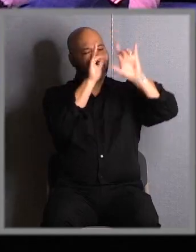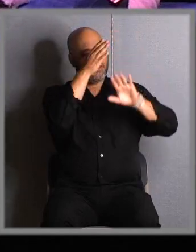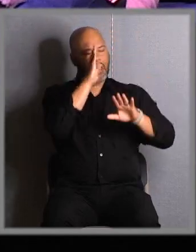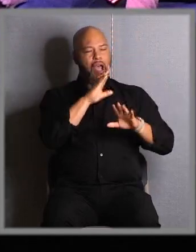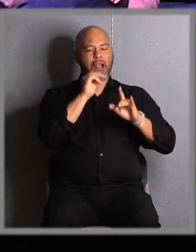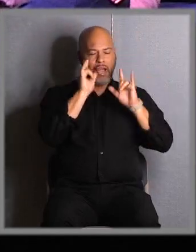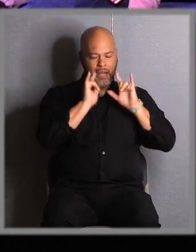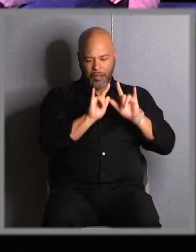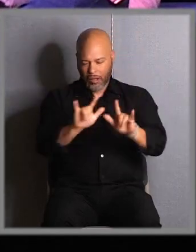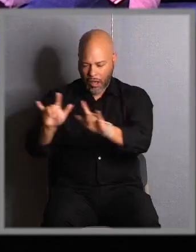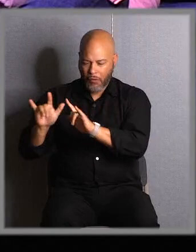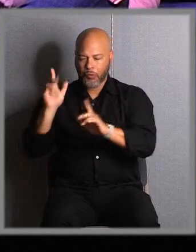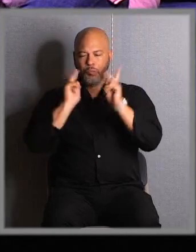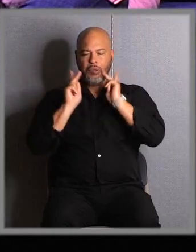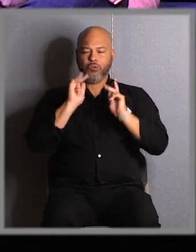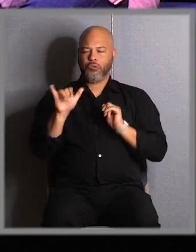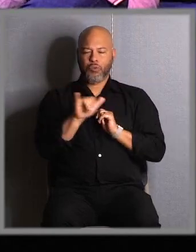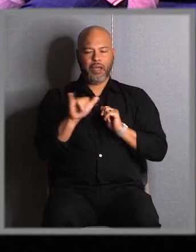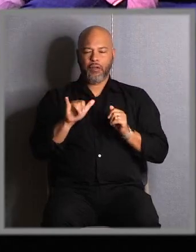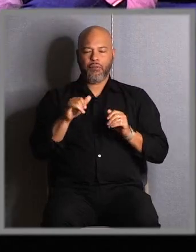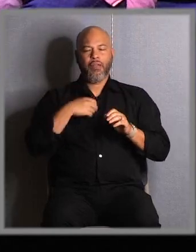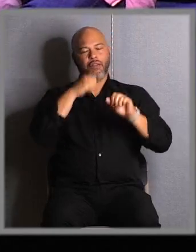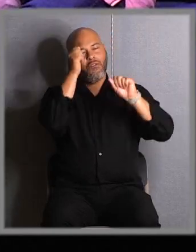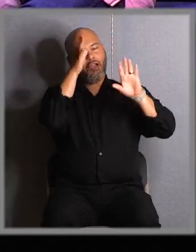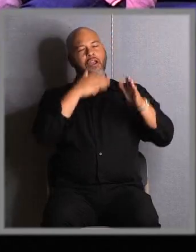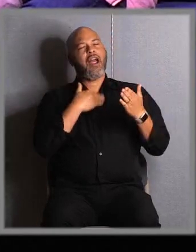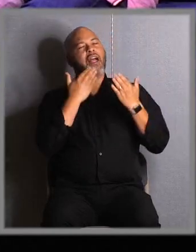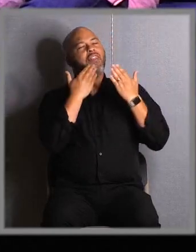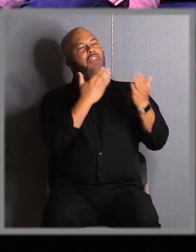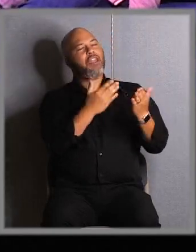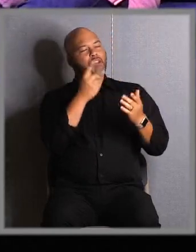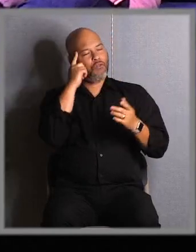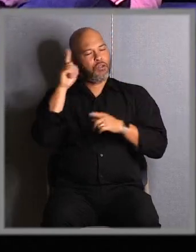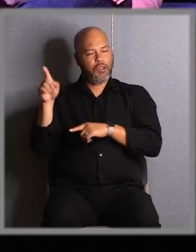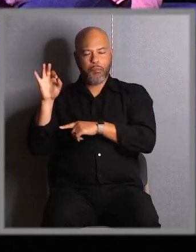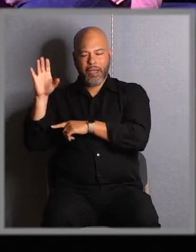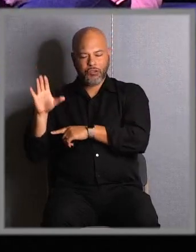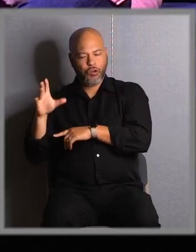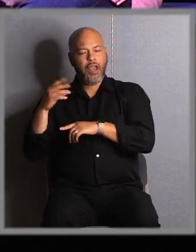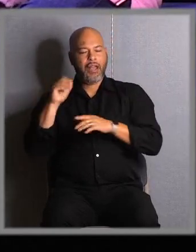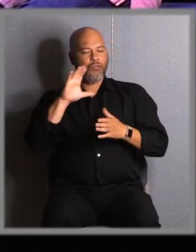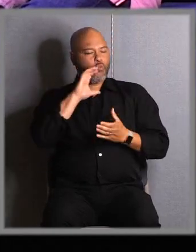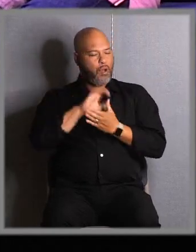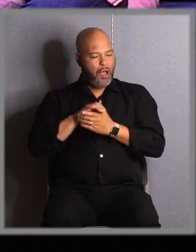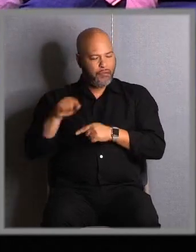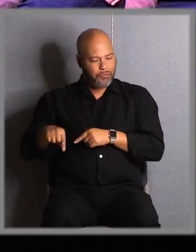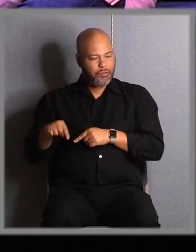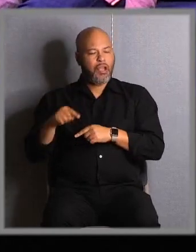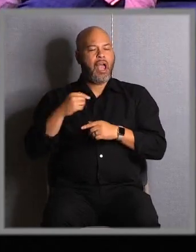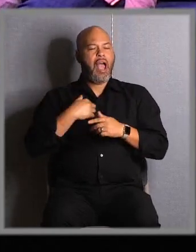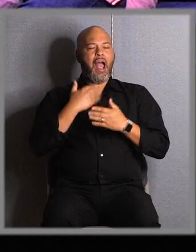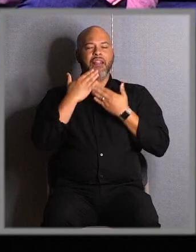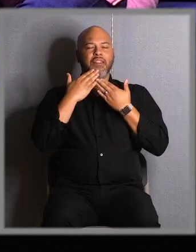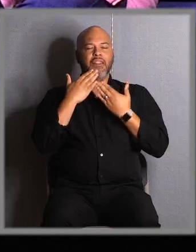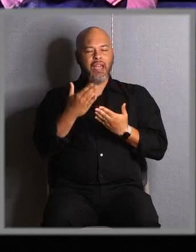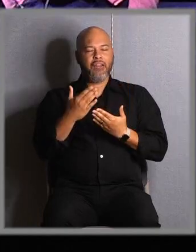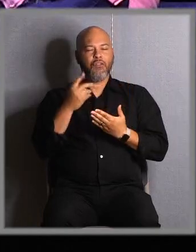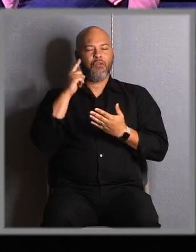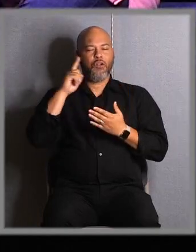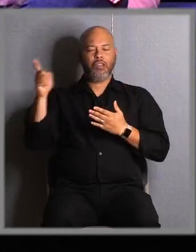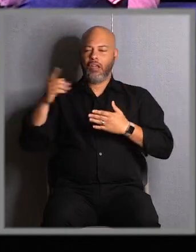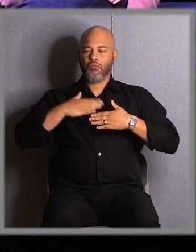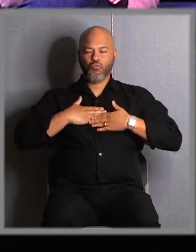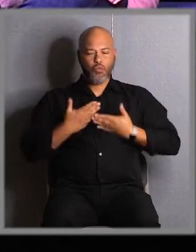people, period. Father, I thank you for Clifford. I thank you for Janetta. Lord, I thank you for their willingness to be